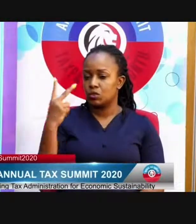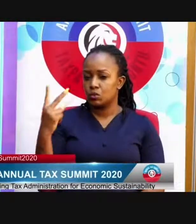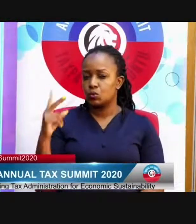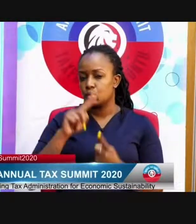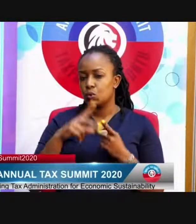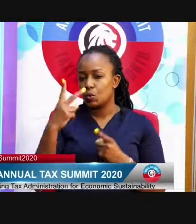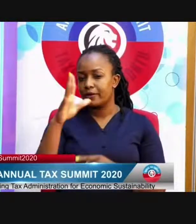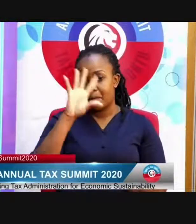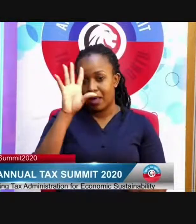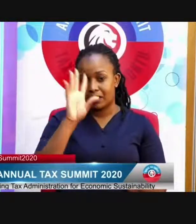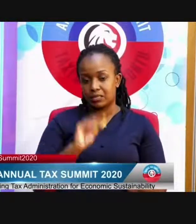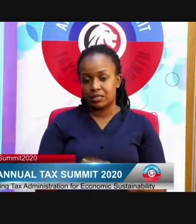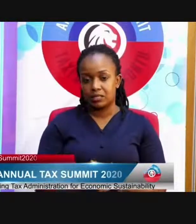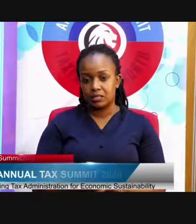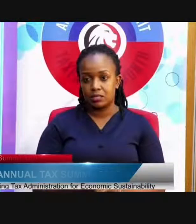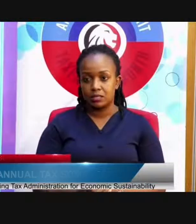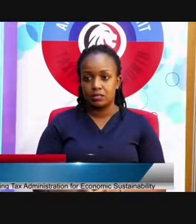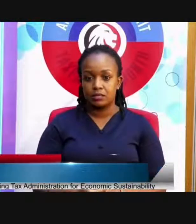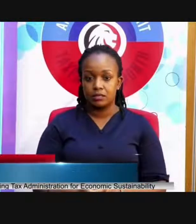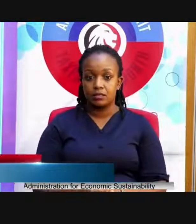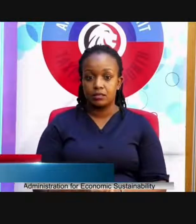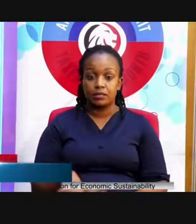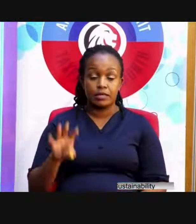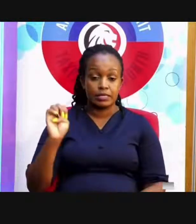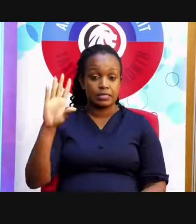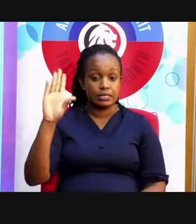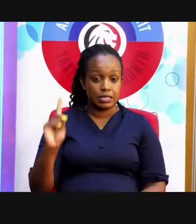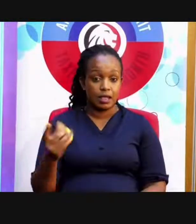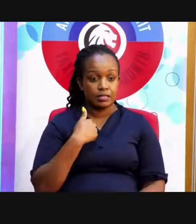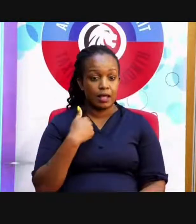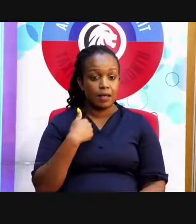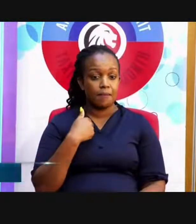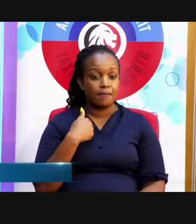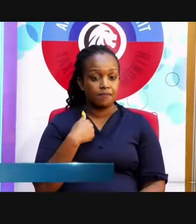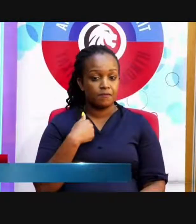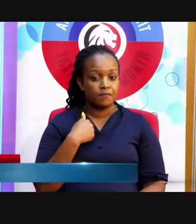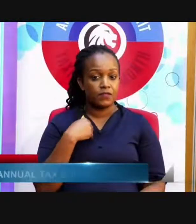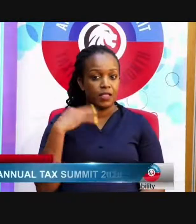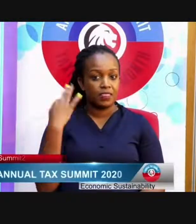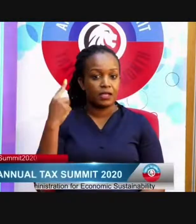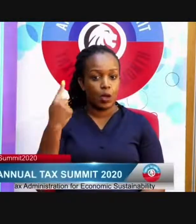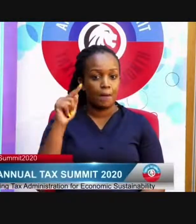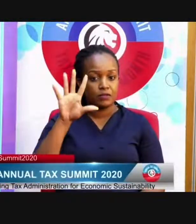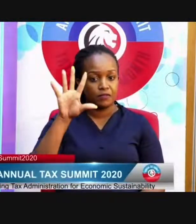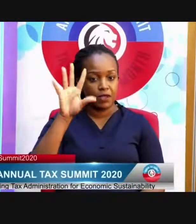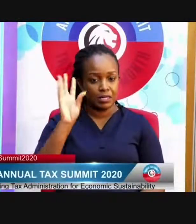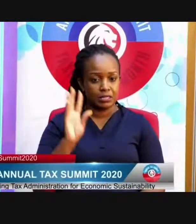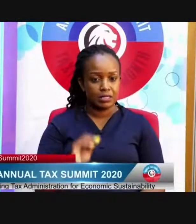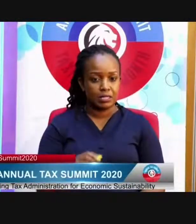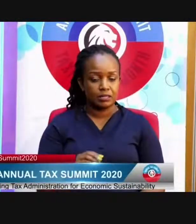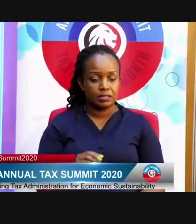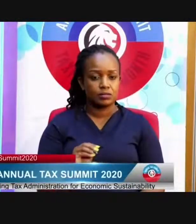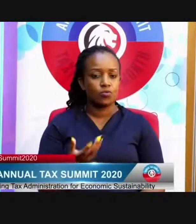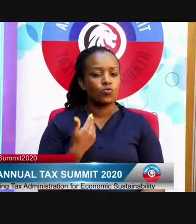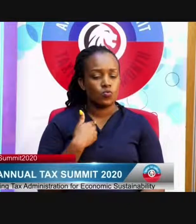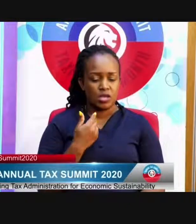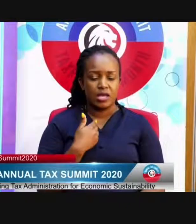The OECD countries are sitting at about 31.5%. So there's still a bit of room for us